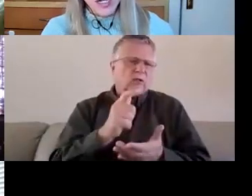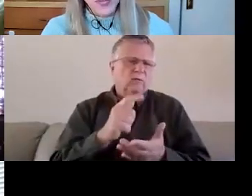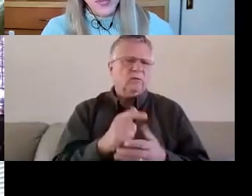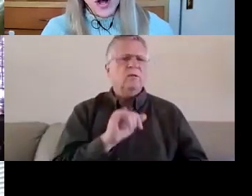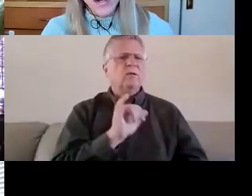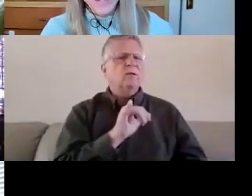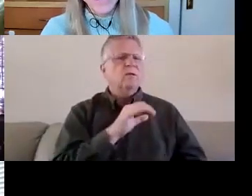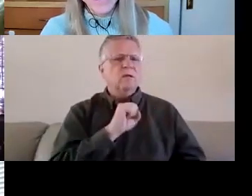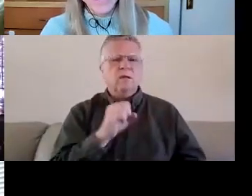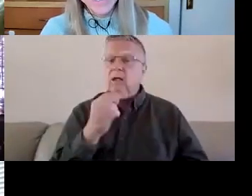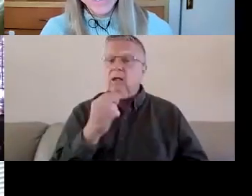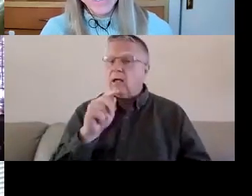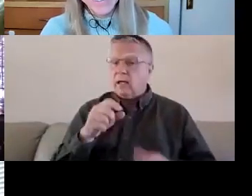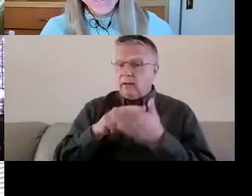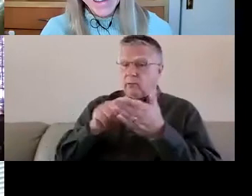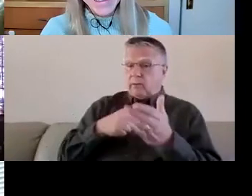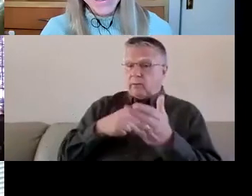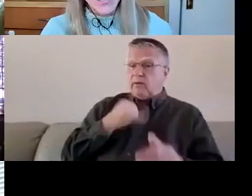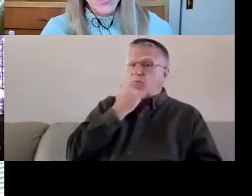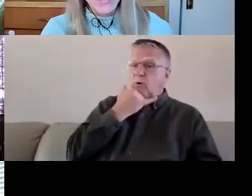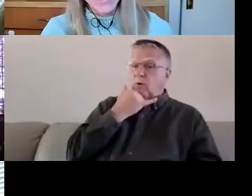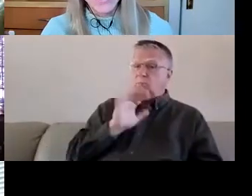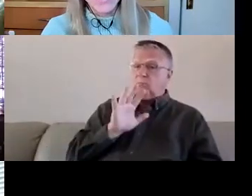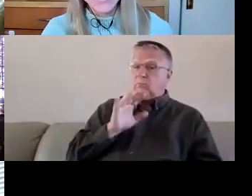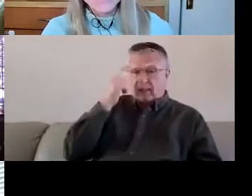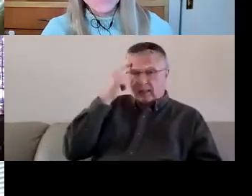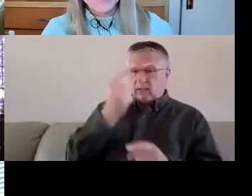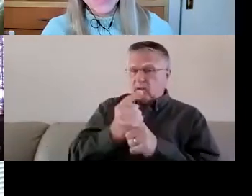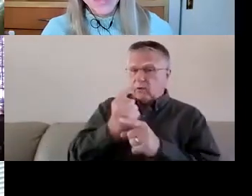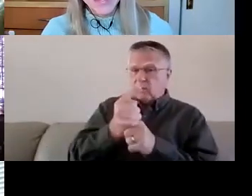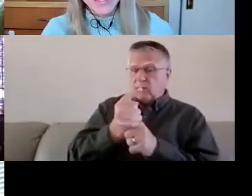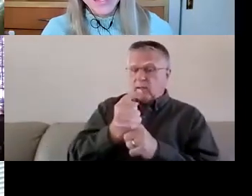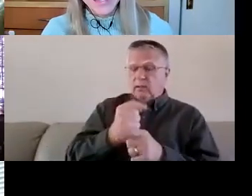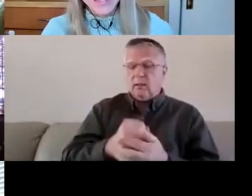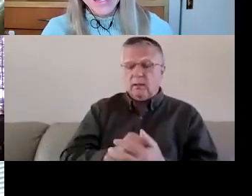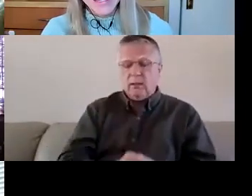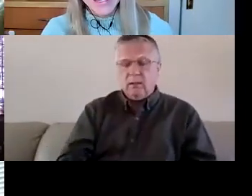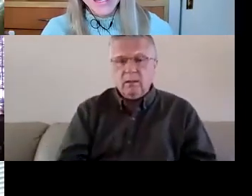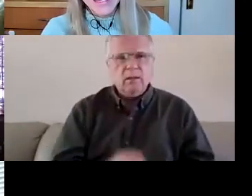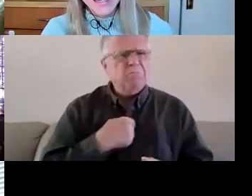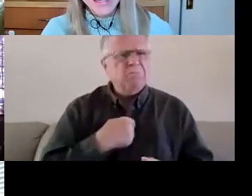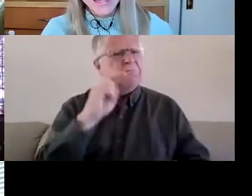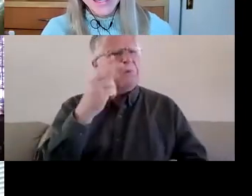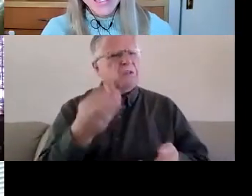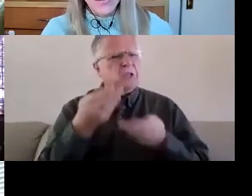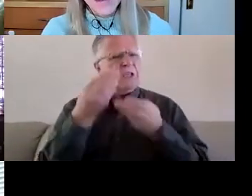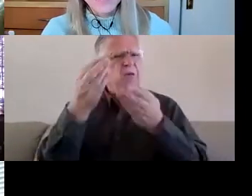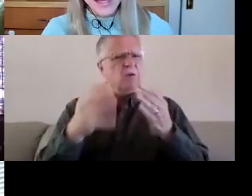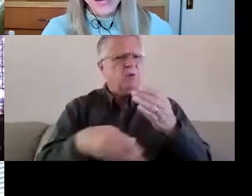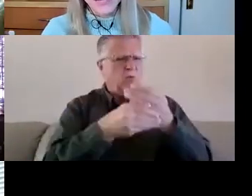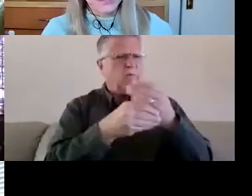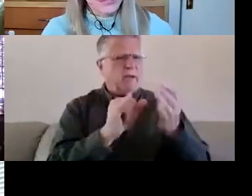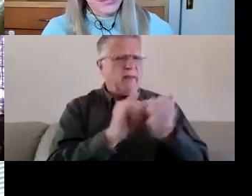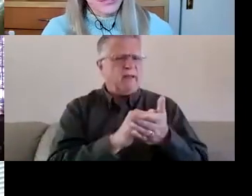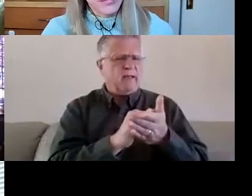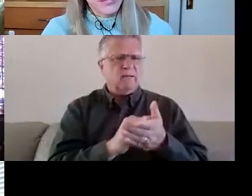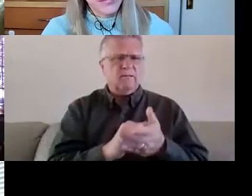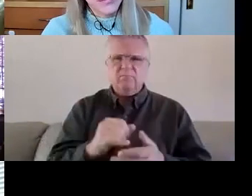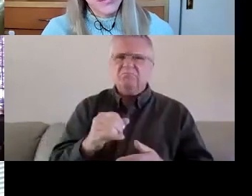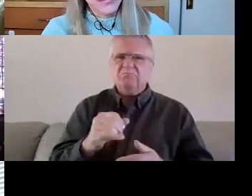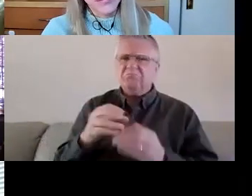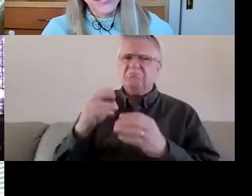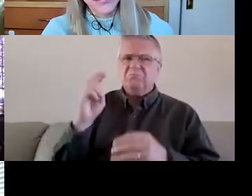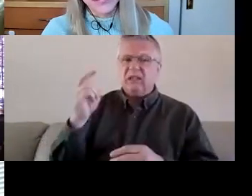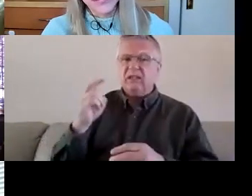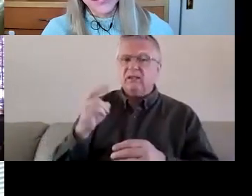correct me if I'm wrong. I think that's correct. I'll second the motion to amend. Okay. Thank you.